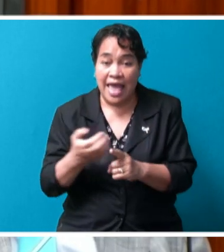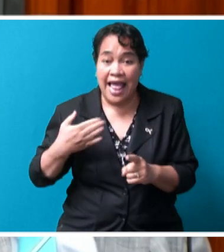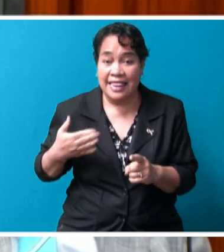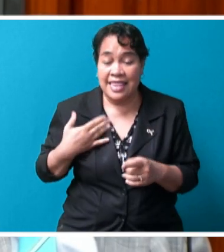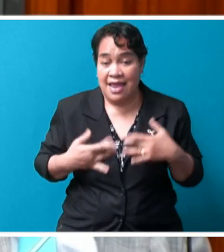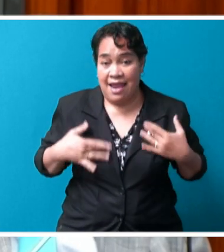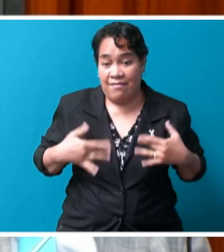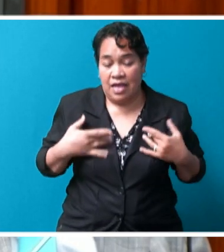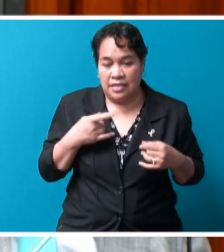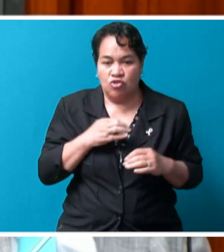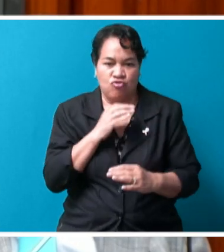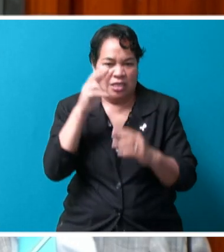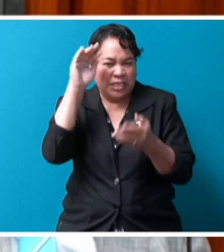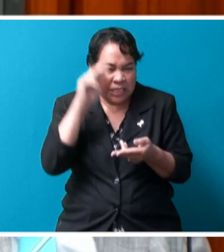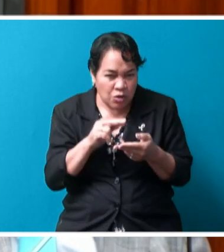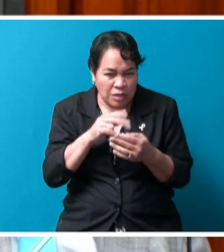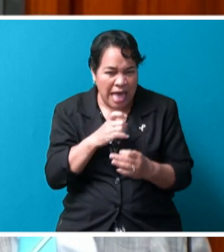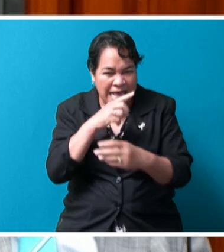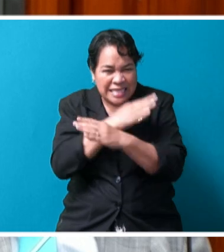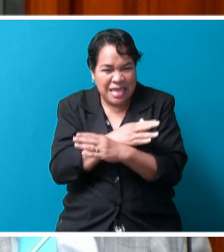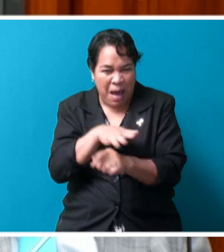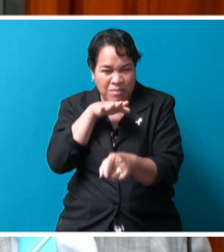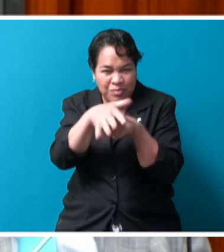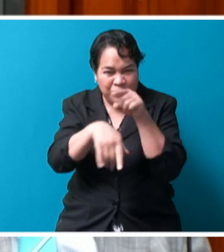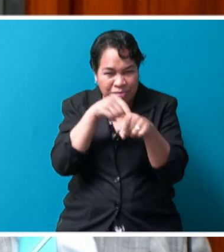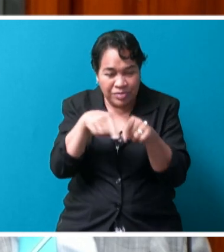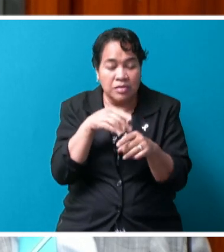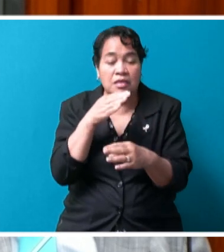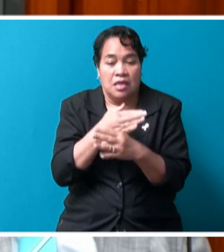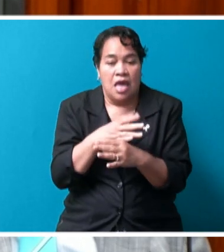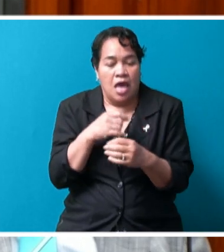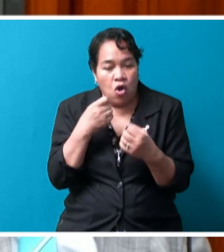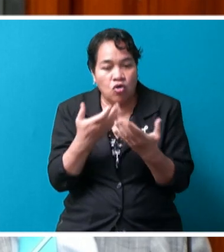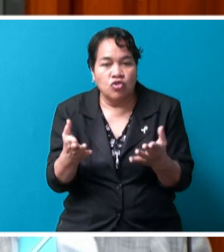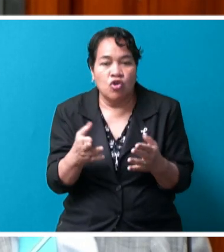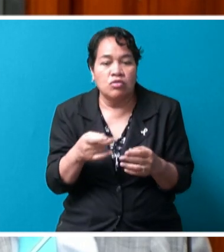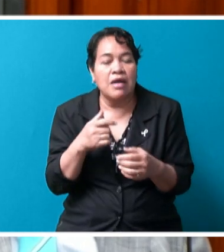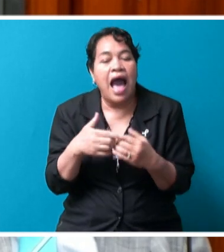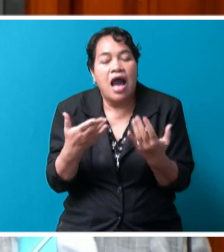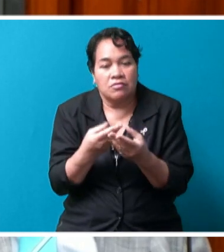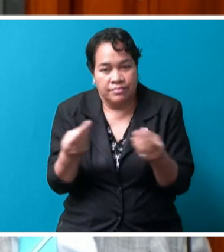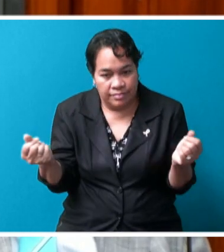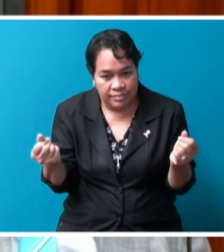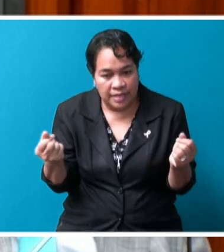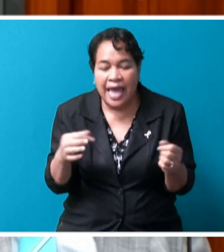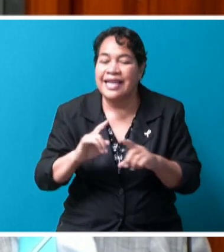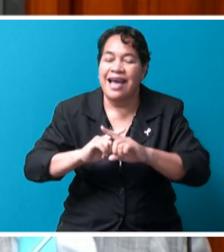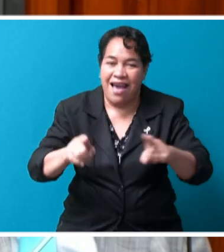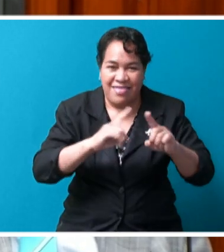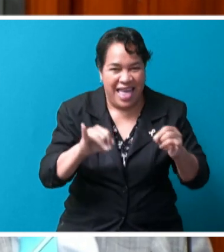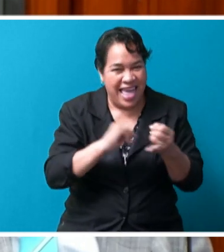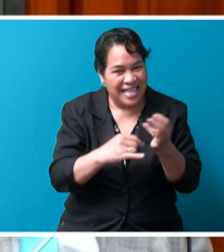reduce stigma and discrimination, and support national efforts to address HIV and other sexually transmitted